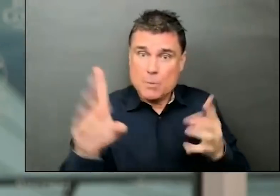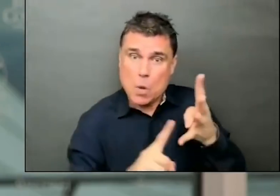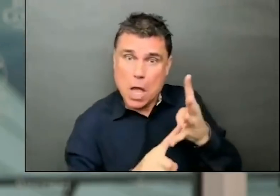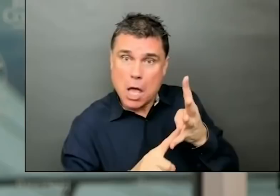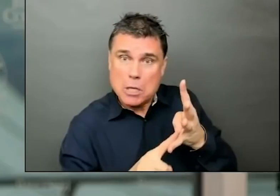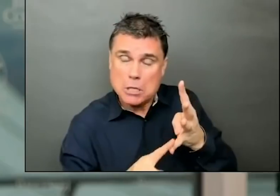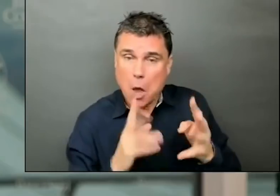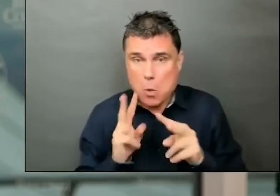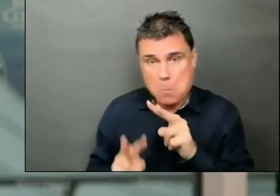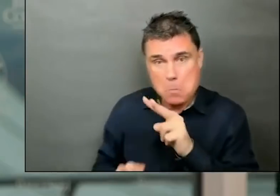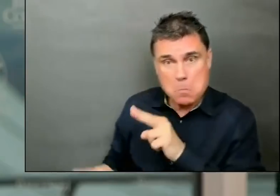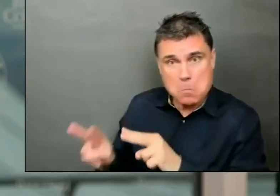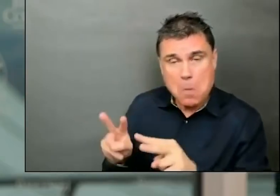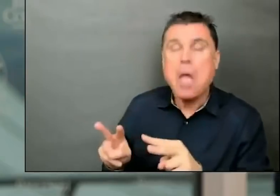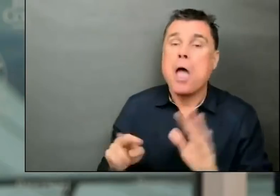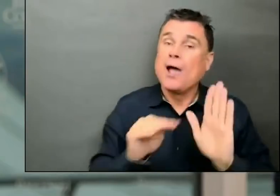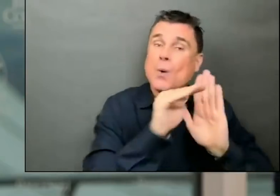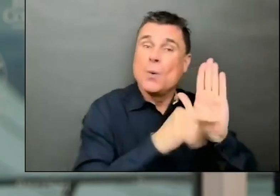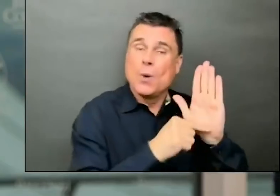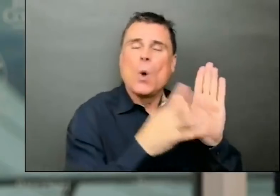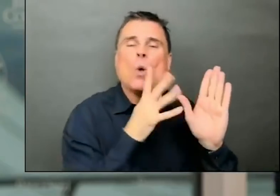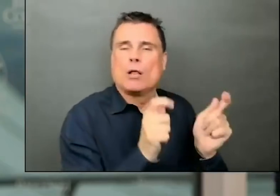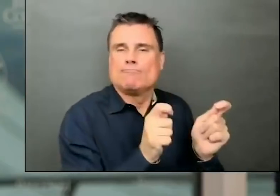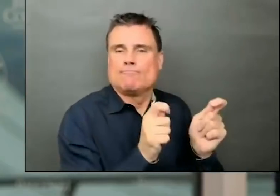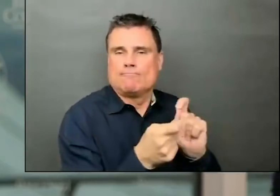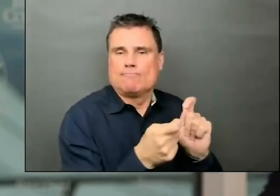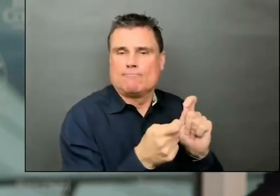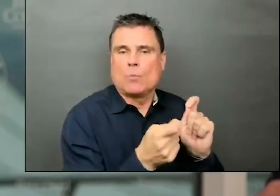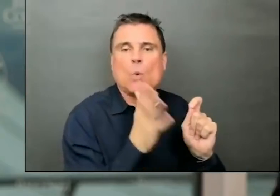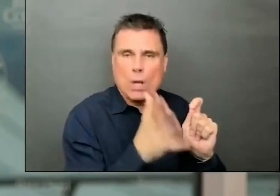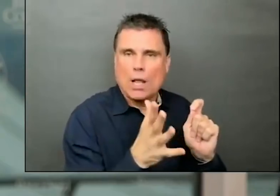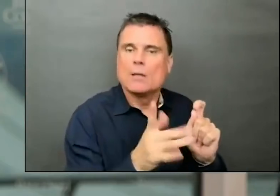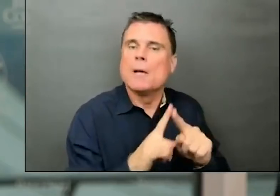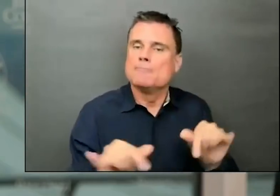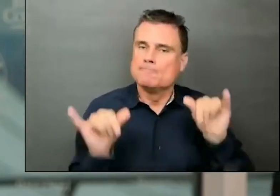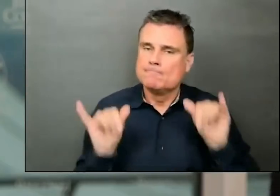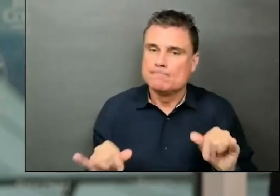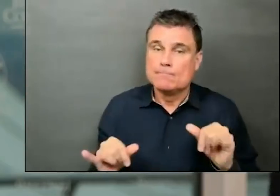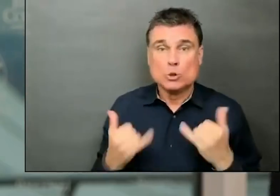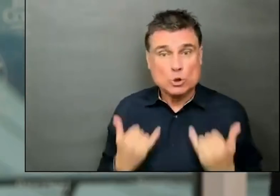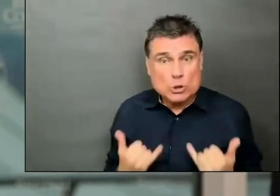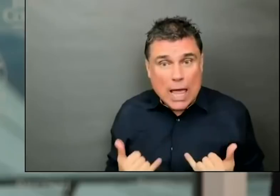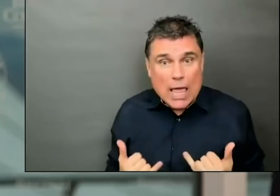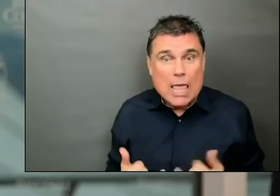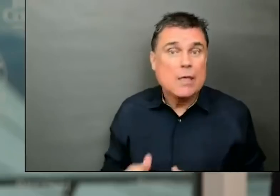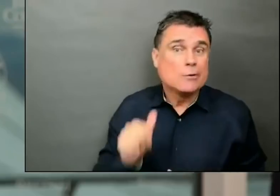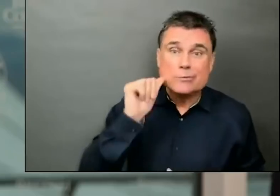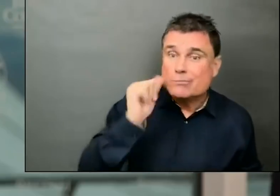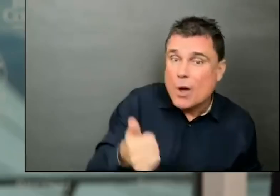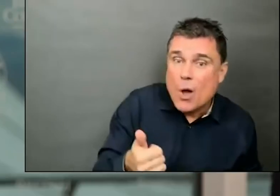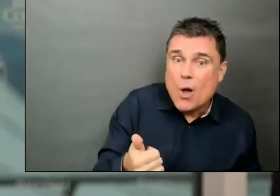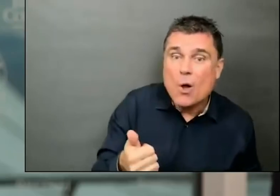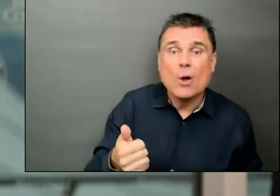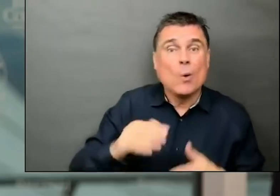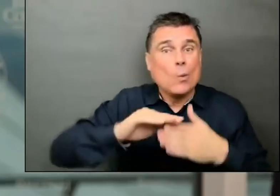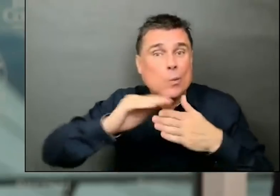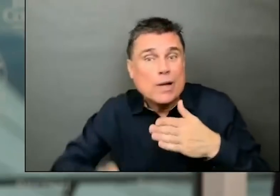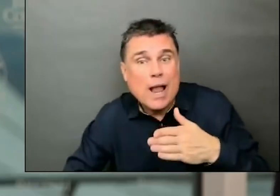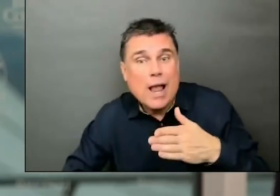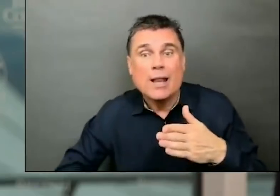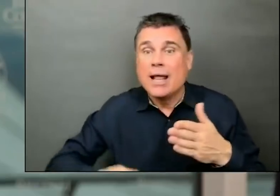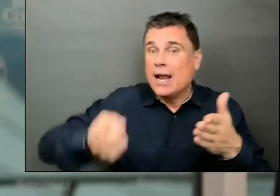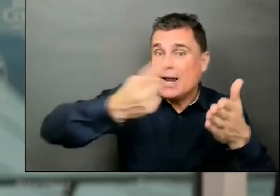this for the next while. Today, tomorrow, this weekend, and next, so we can get to those